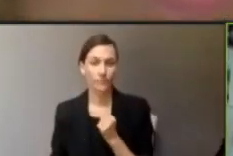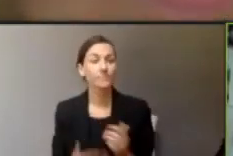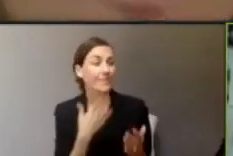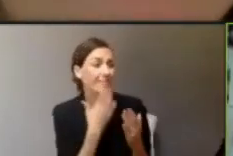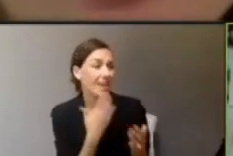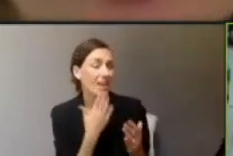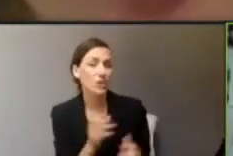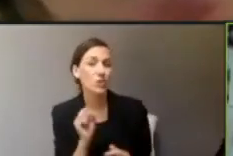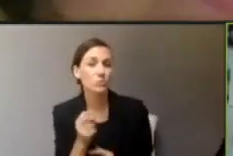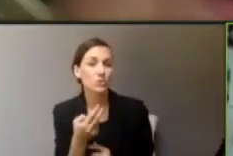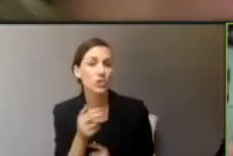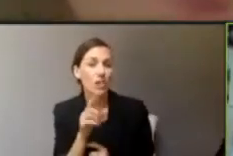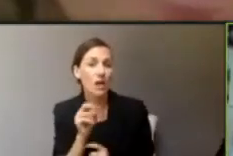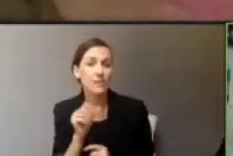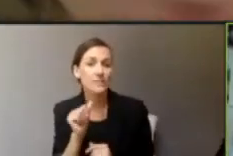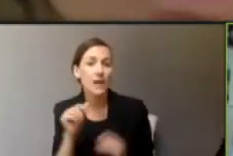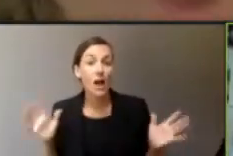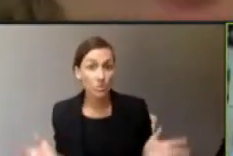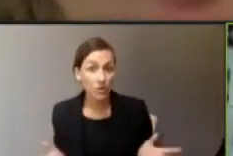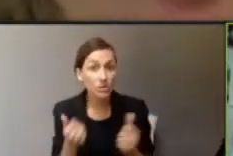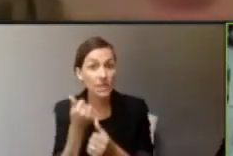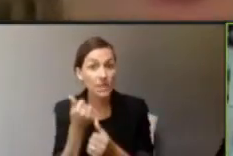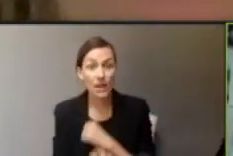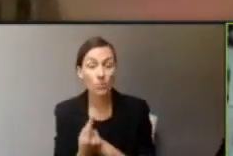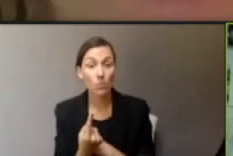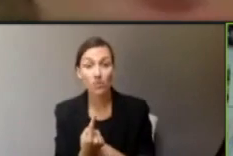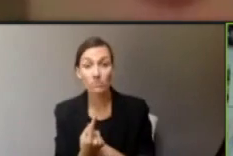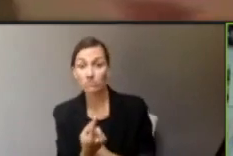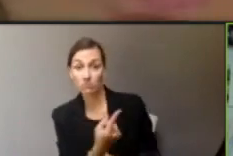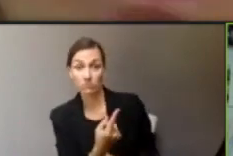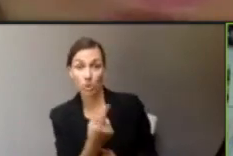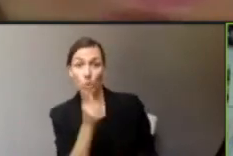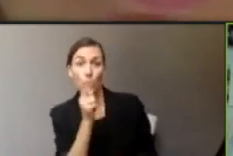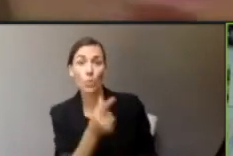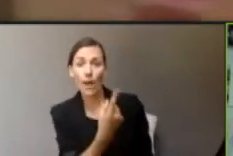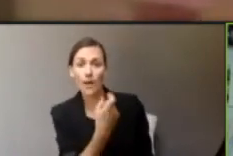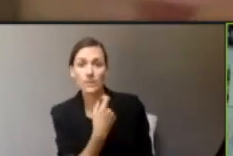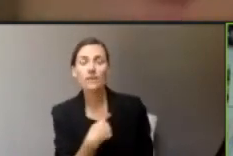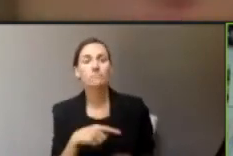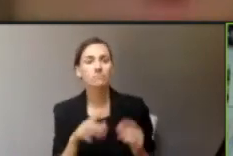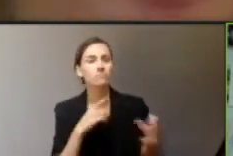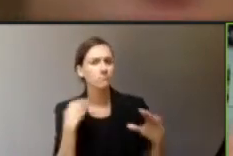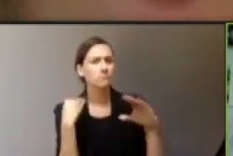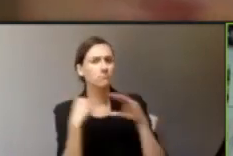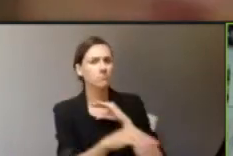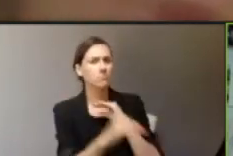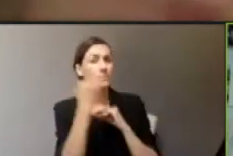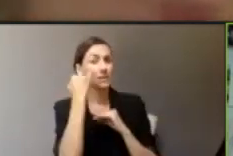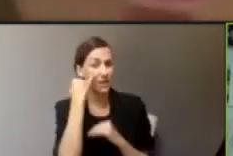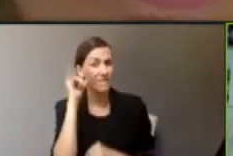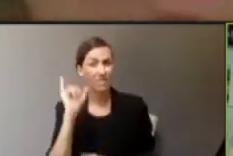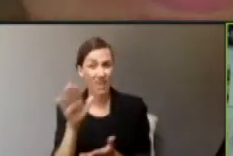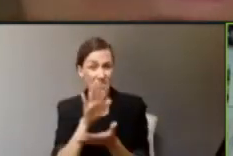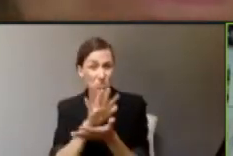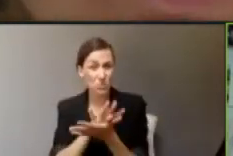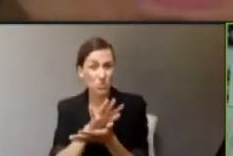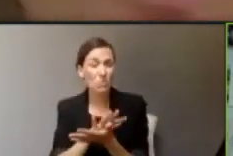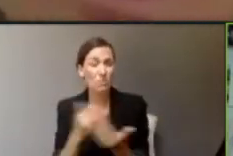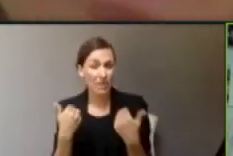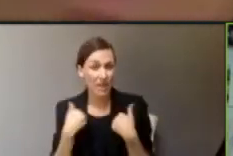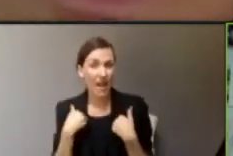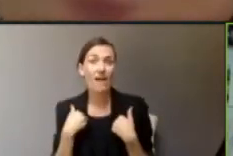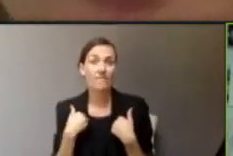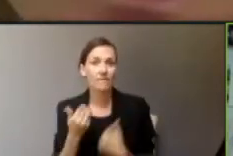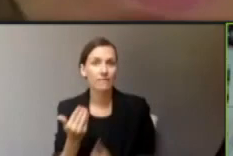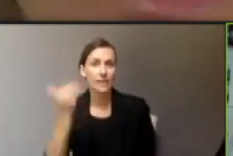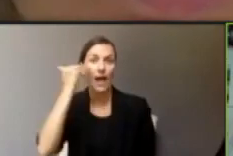And I want to encourage whoever did ask that question to please reach out to Sherlonda if it is a school and they have firsthand